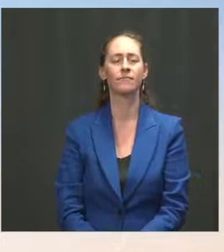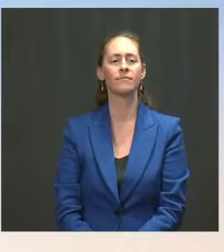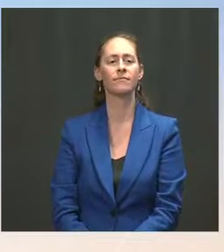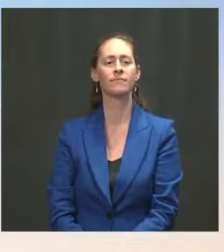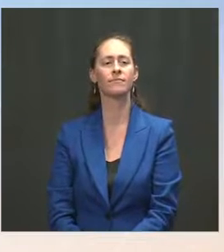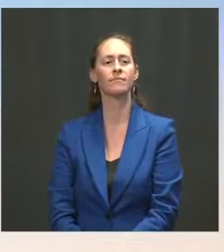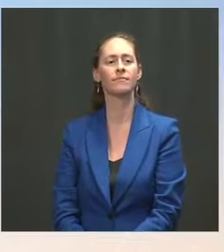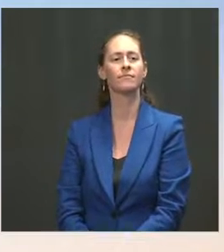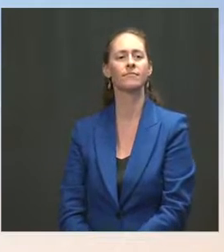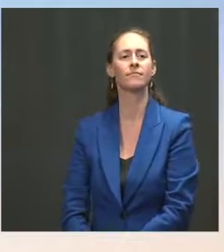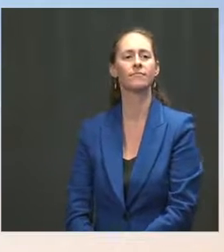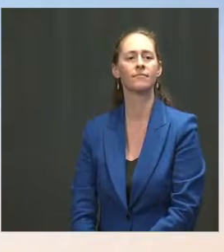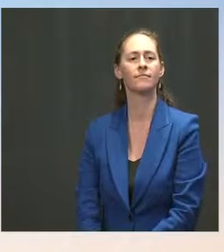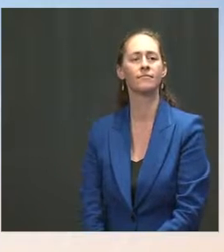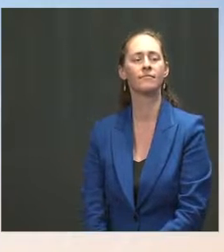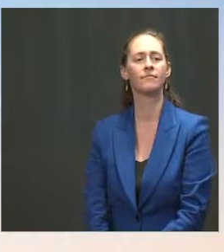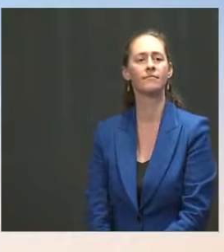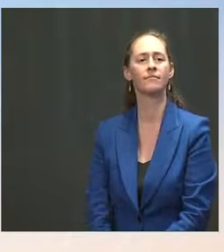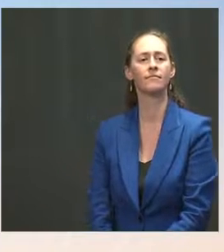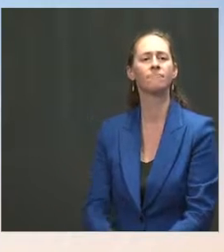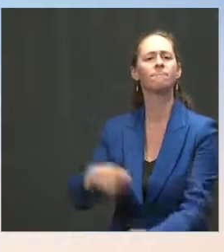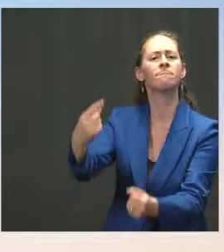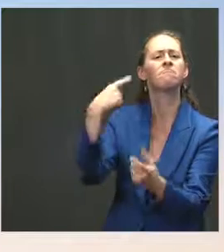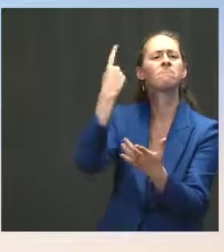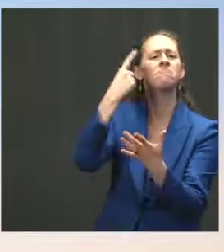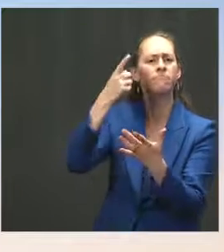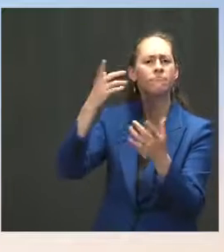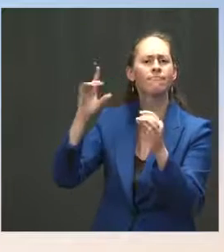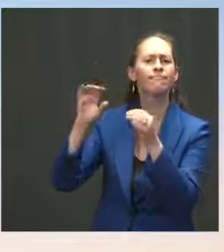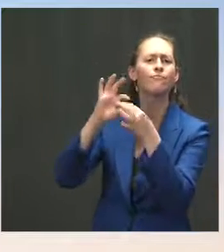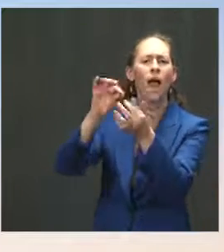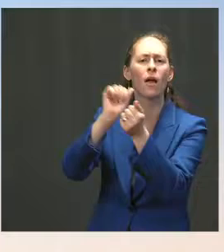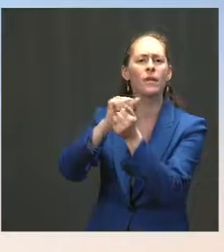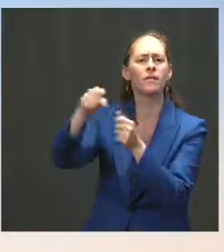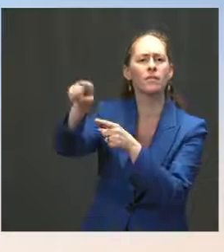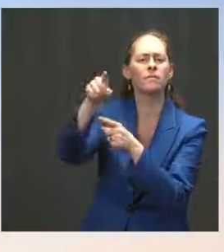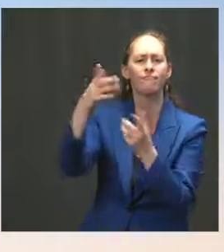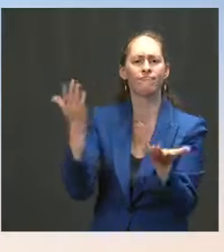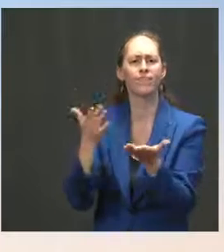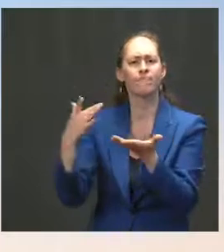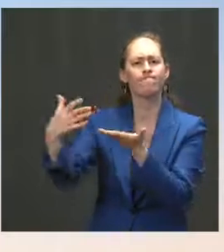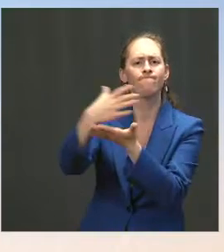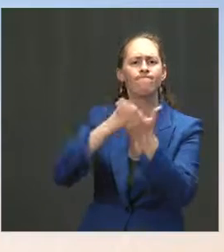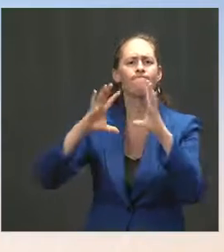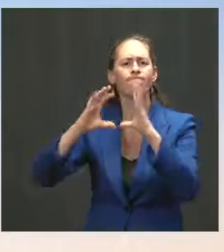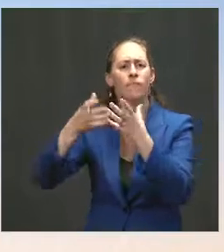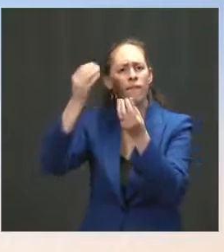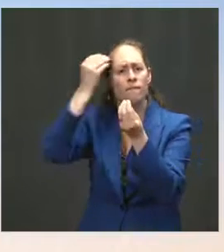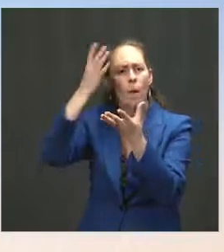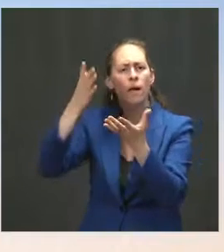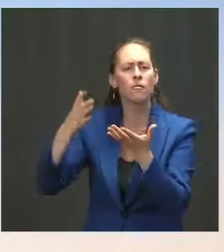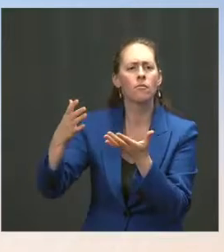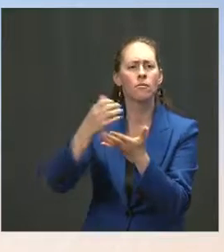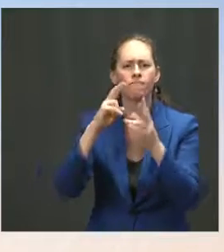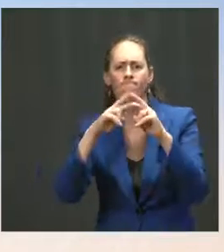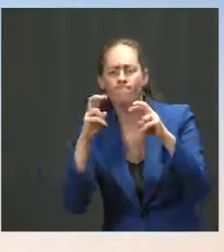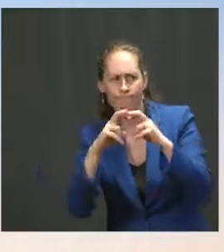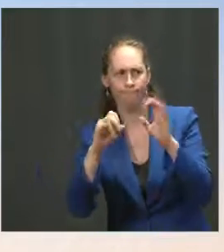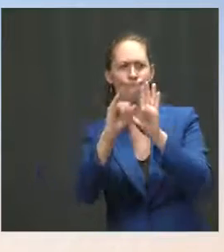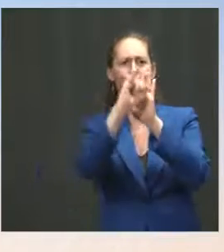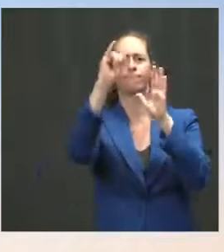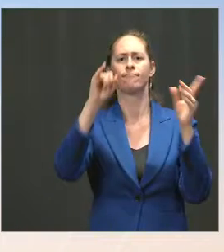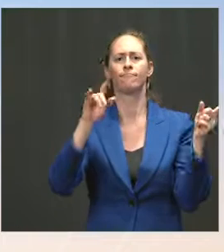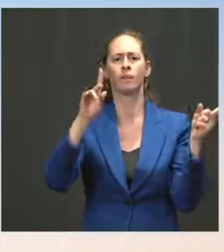telling CBS News that Kabul could come under pressure in a month or two, and if that happens, the entire Afghan government could collapse in